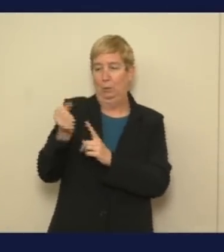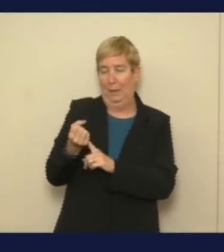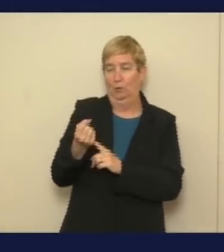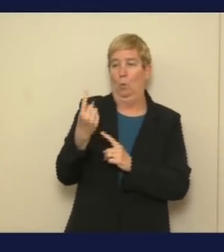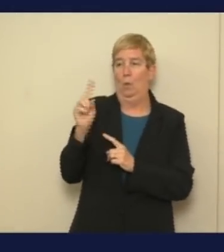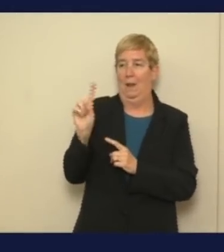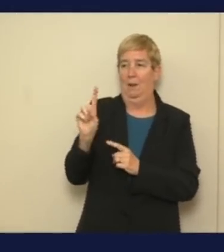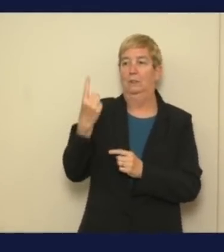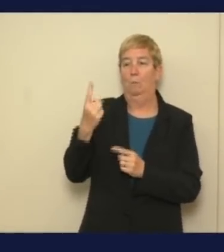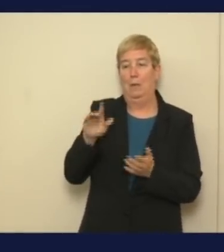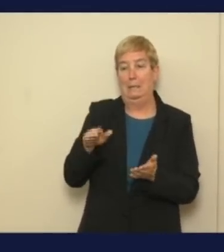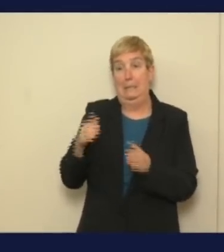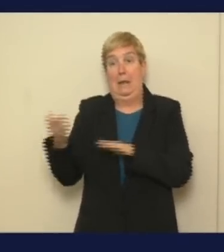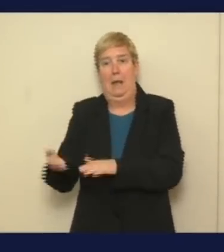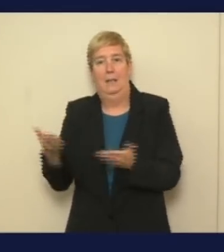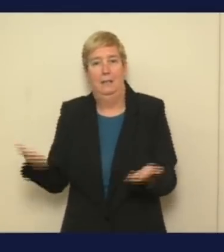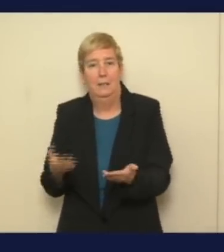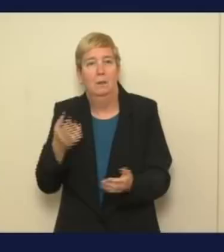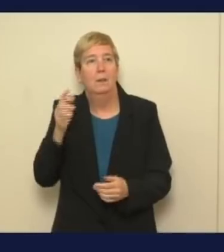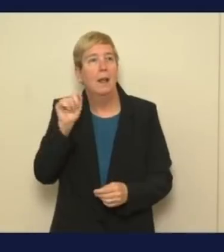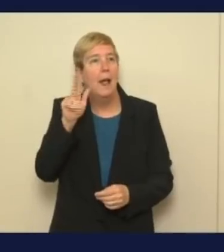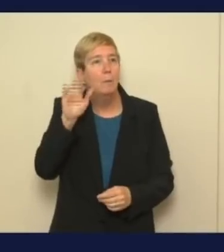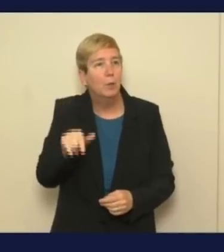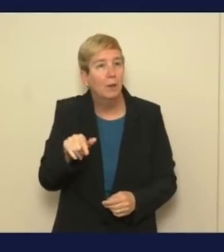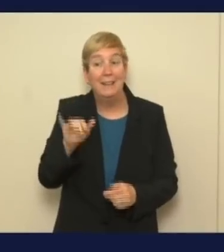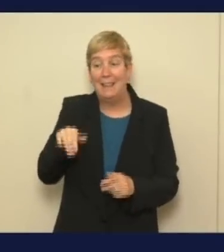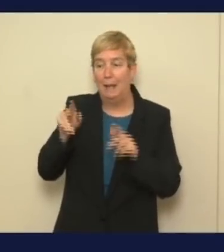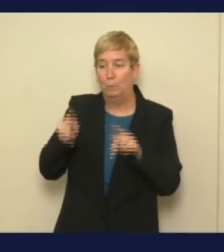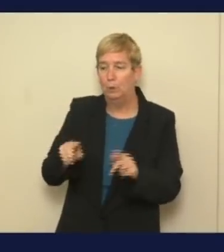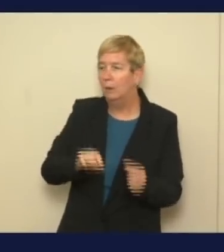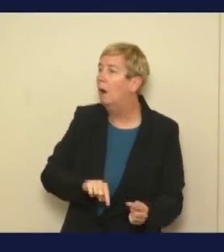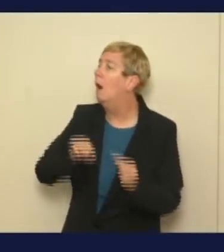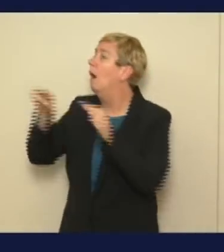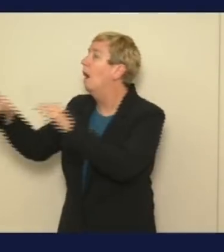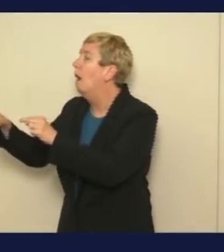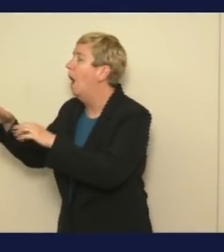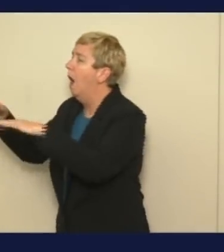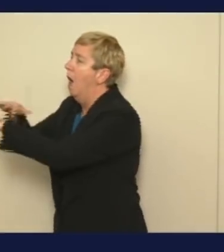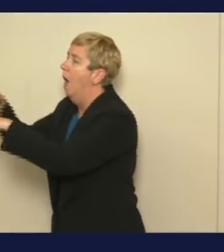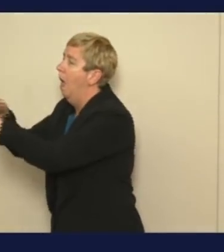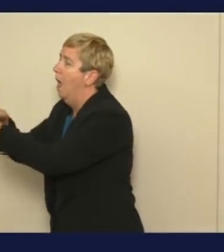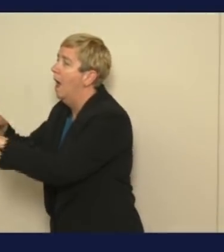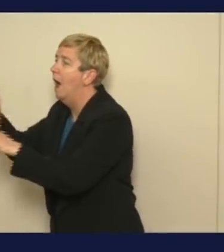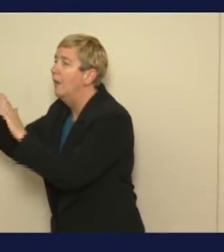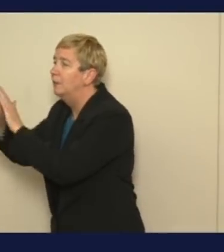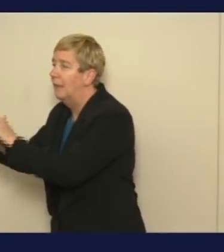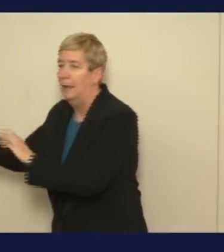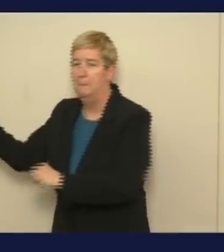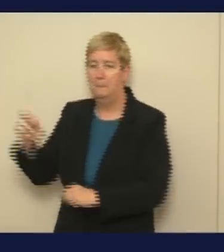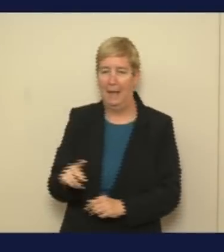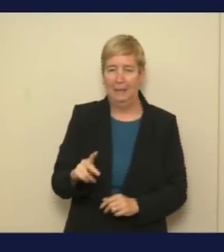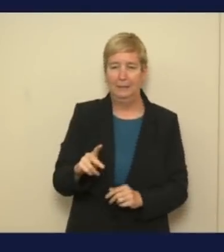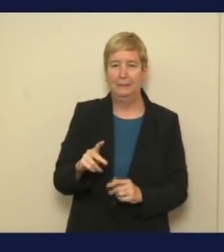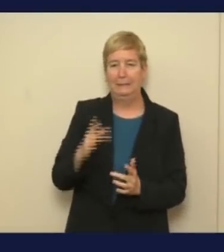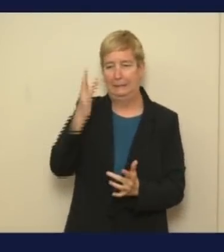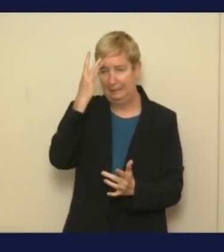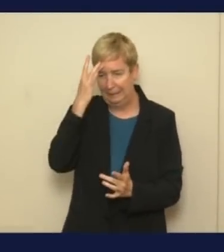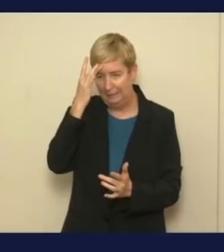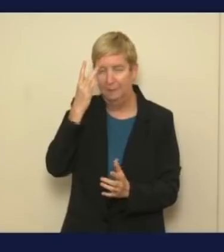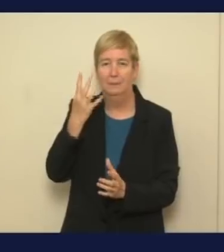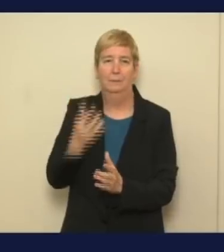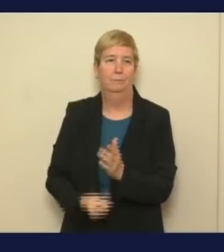to Arizona for a family event and bringing COVID back. They have dire consequences.